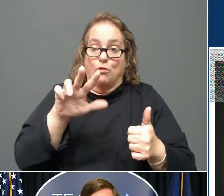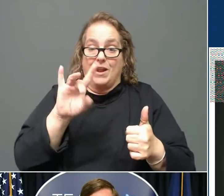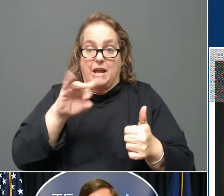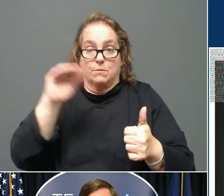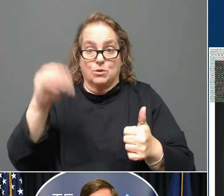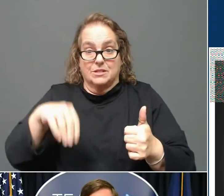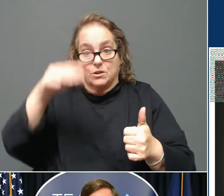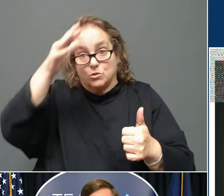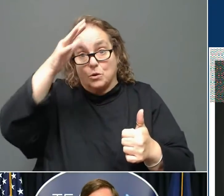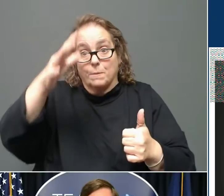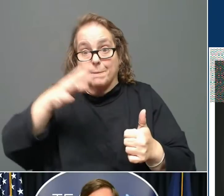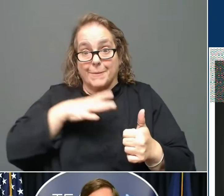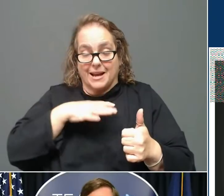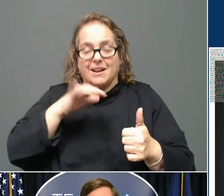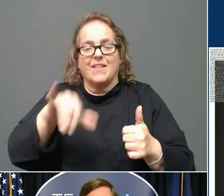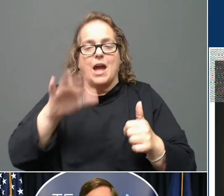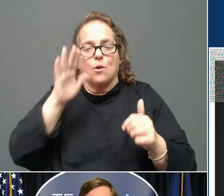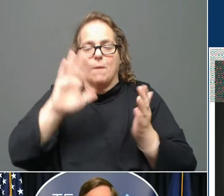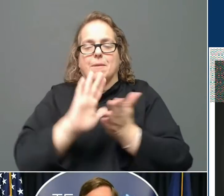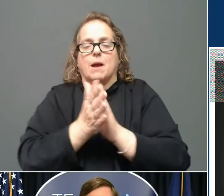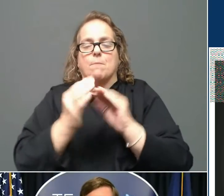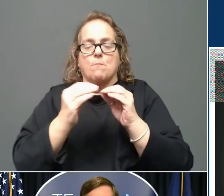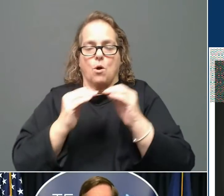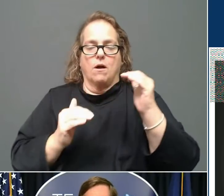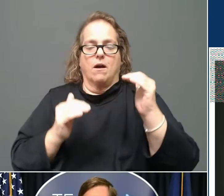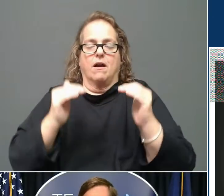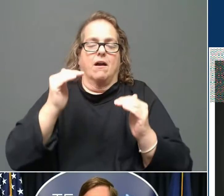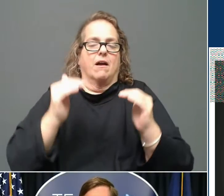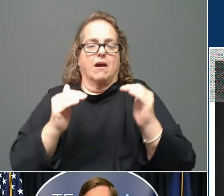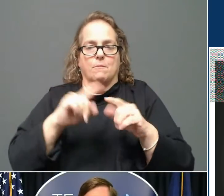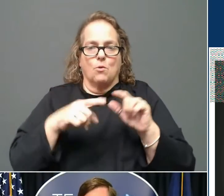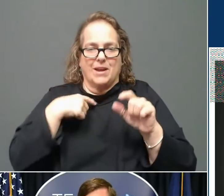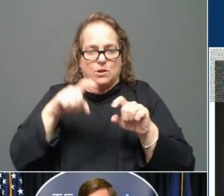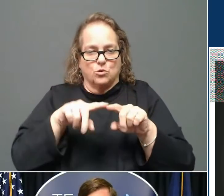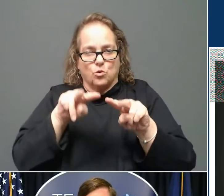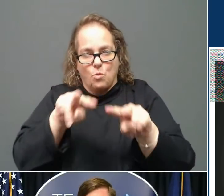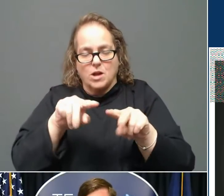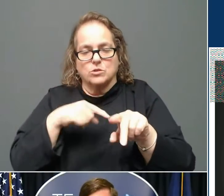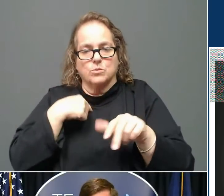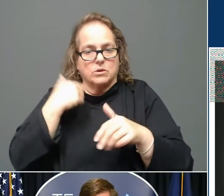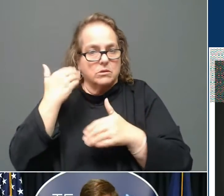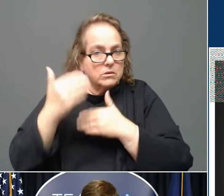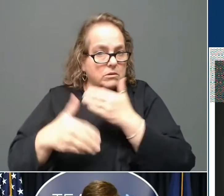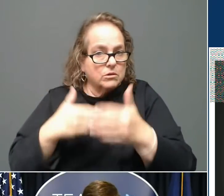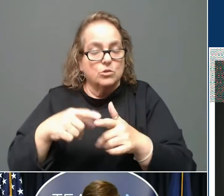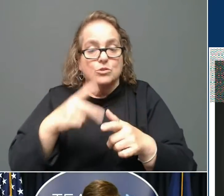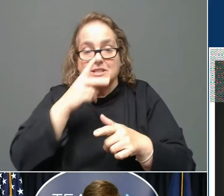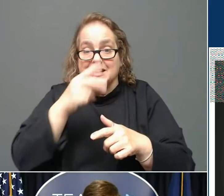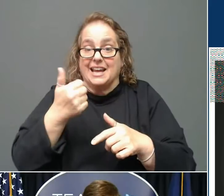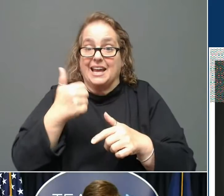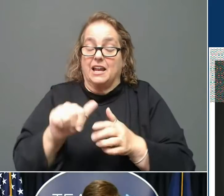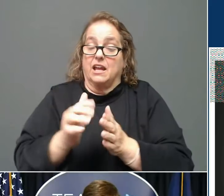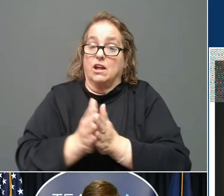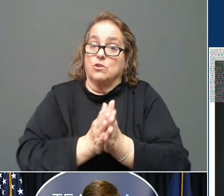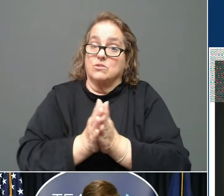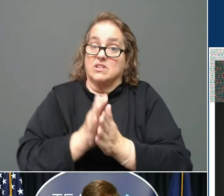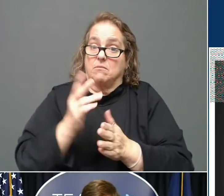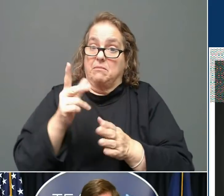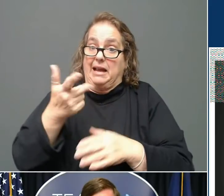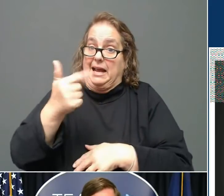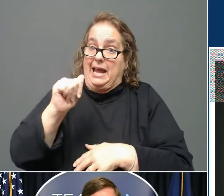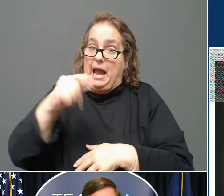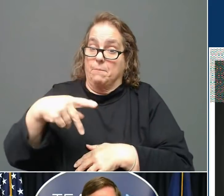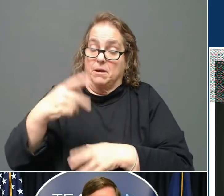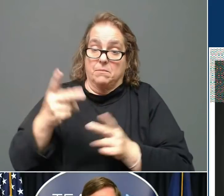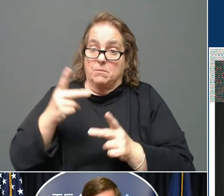This will level out, but we need to watch as we move forward to see if there's an enthusiasm gap that breaks down in